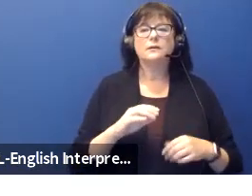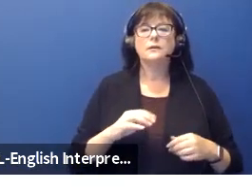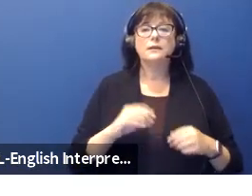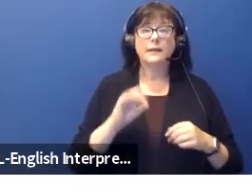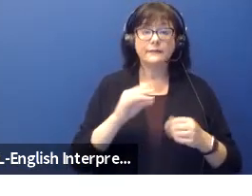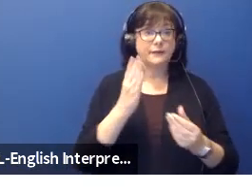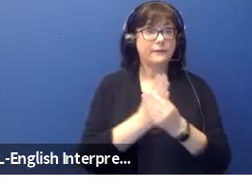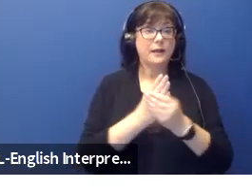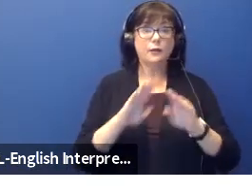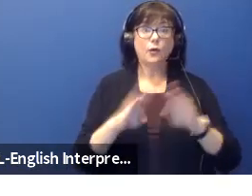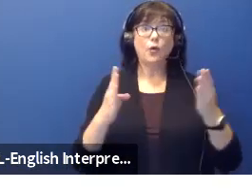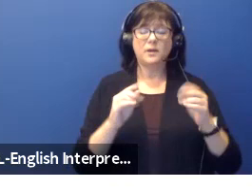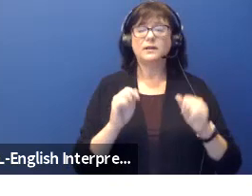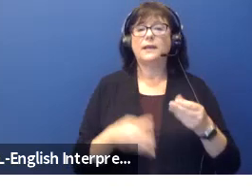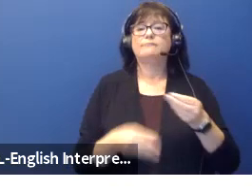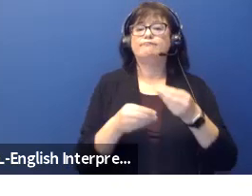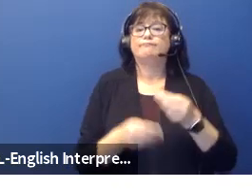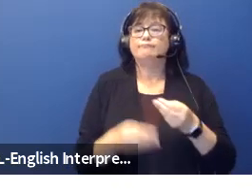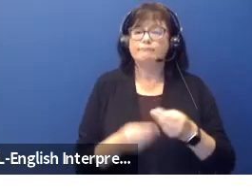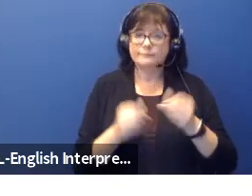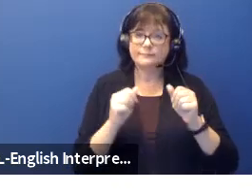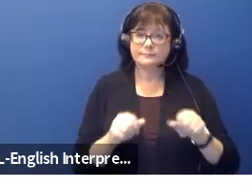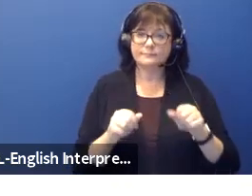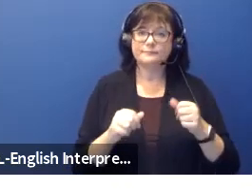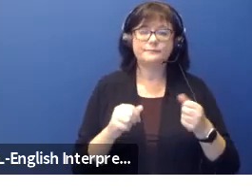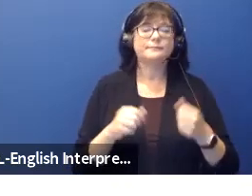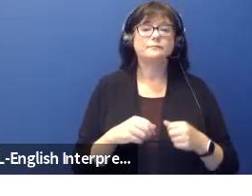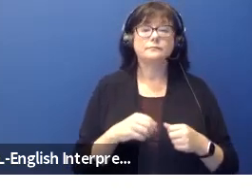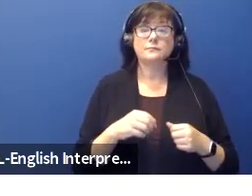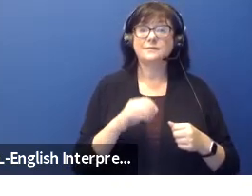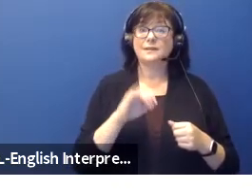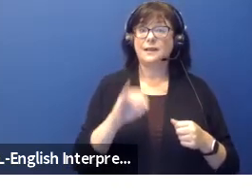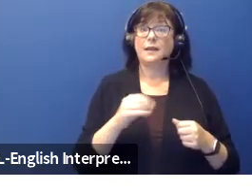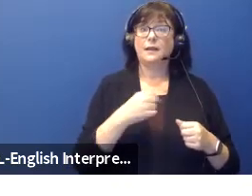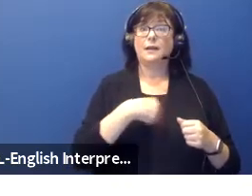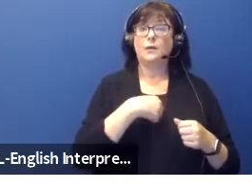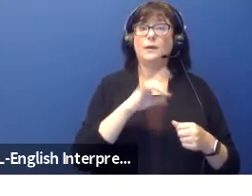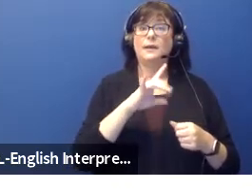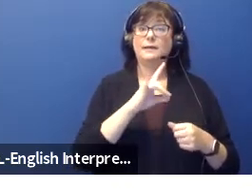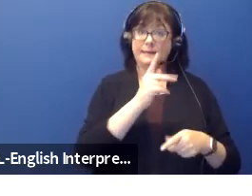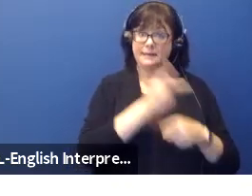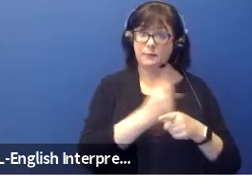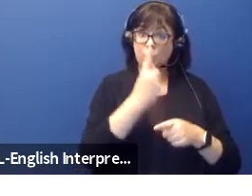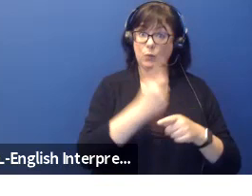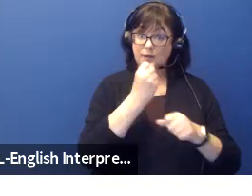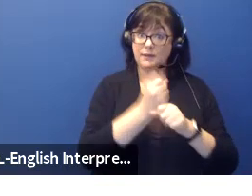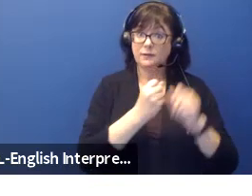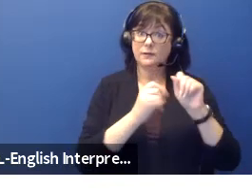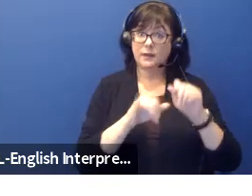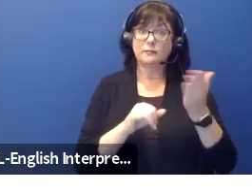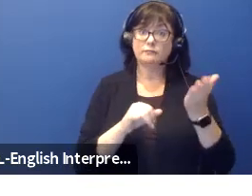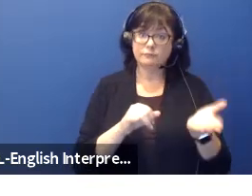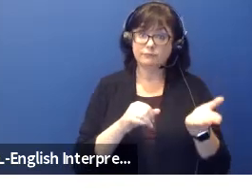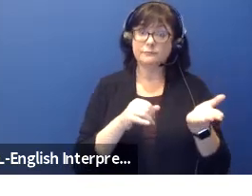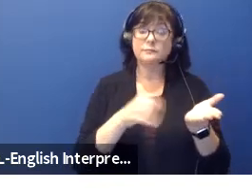open. Lisa also says we kept that for a year, and the info and decision